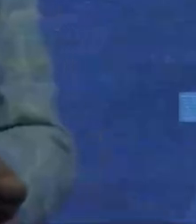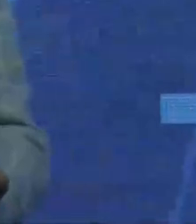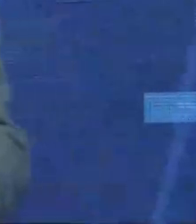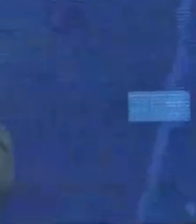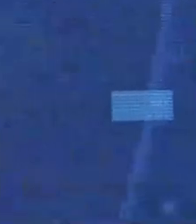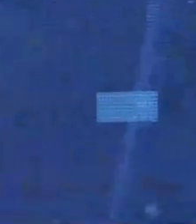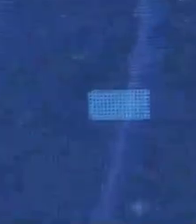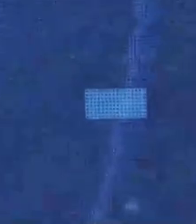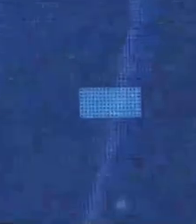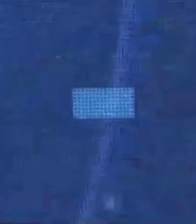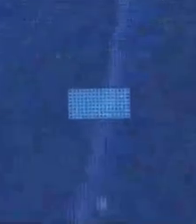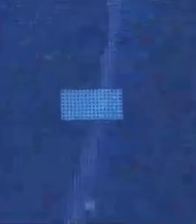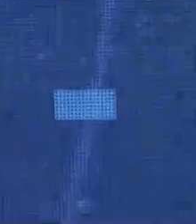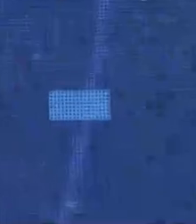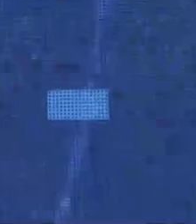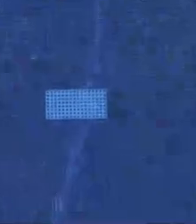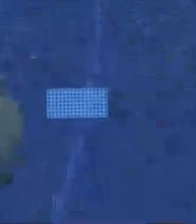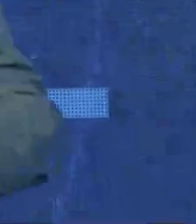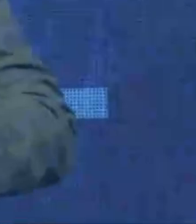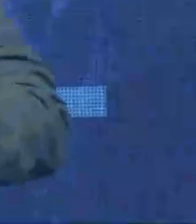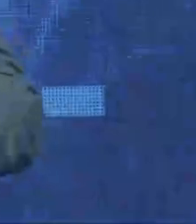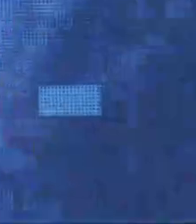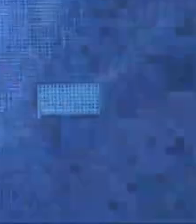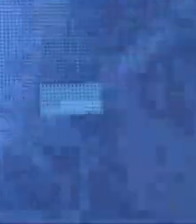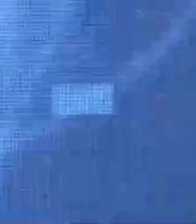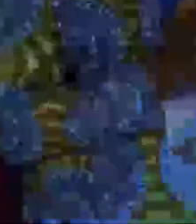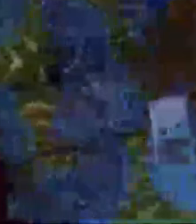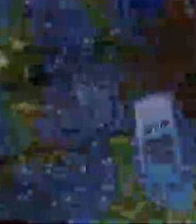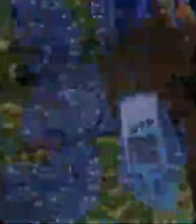Tonight, the Lord will bless you specially.